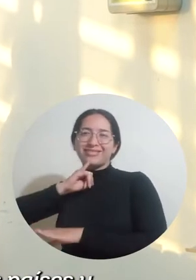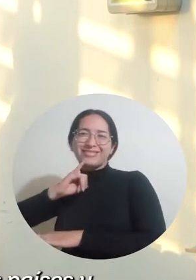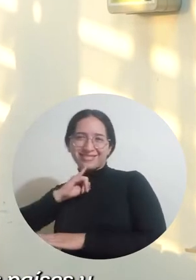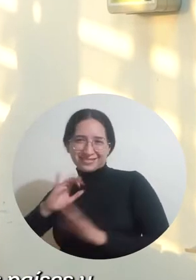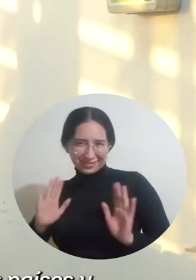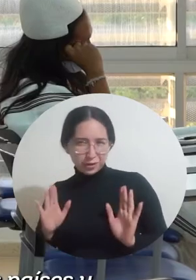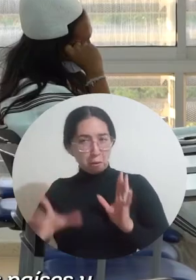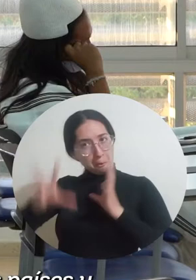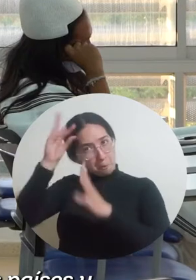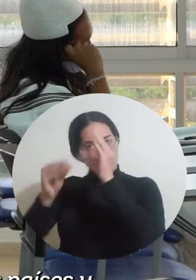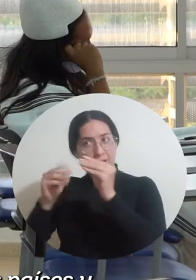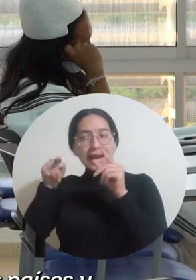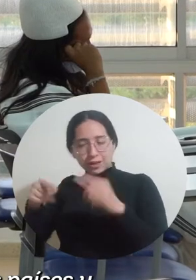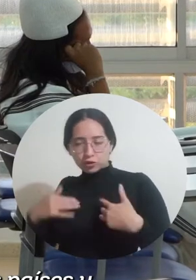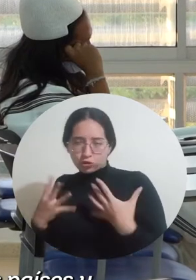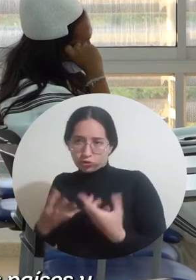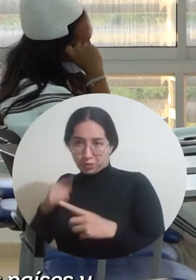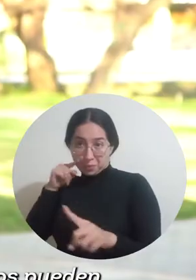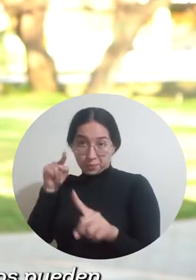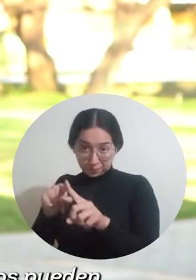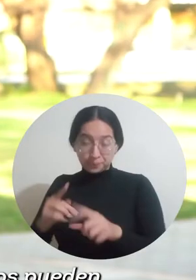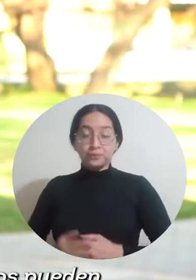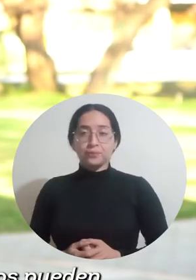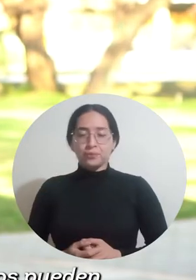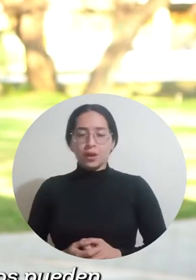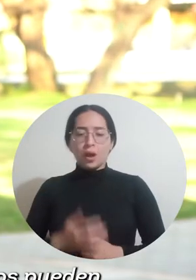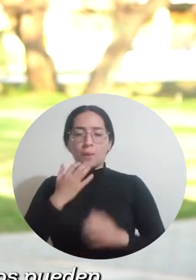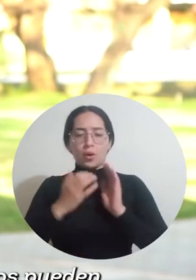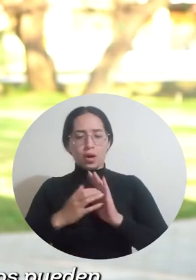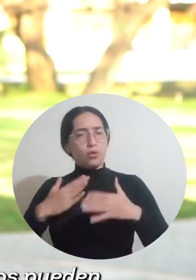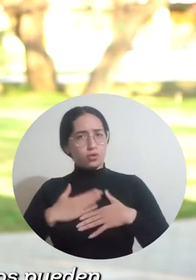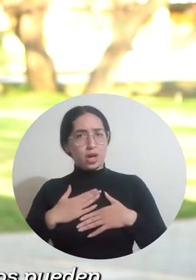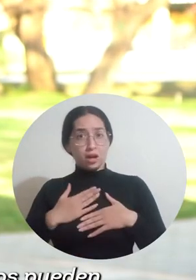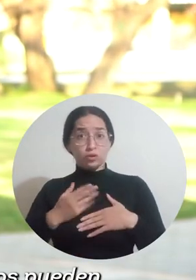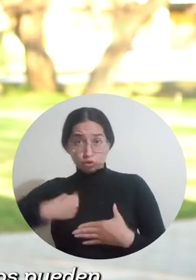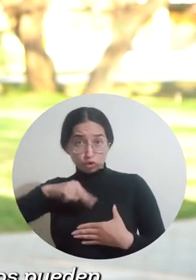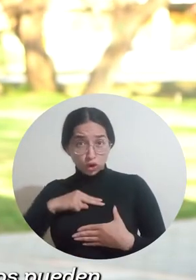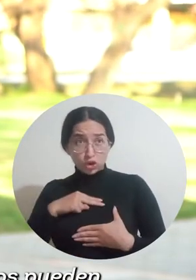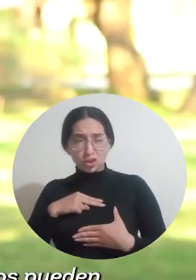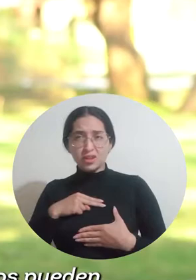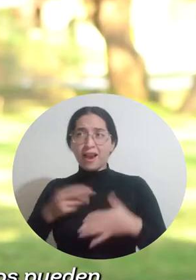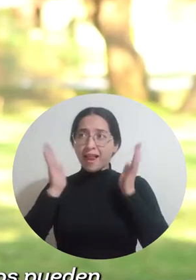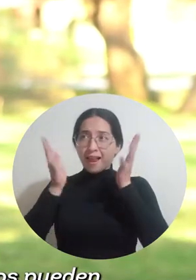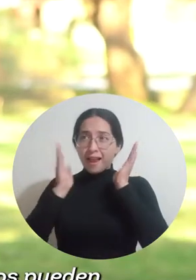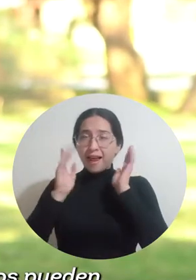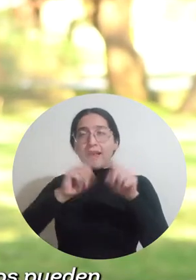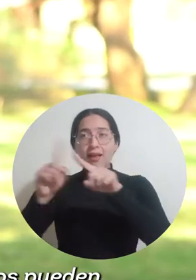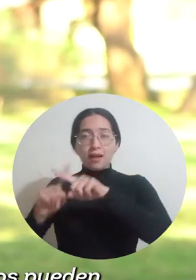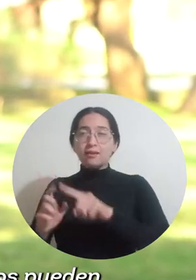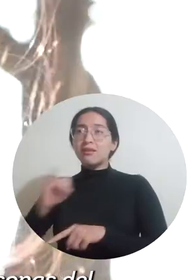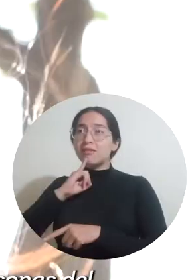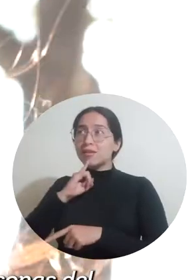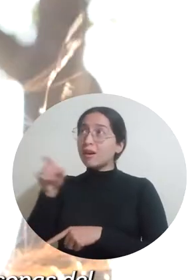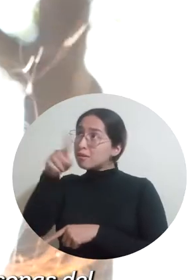of my objectives. When we speak other language, the people can